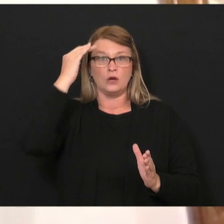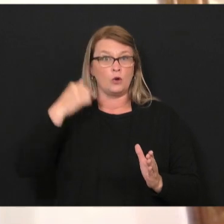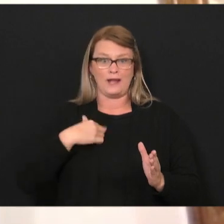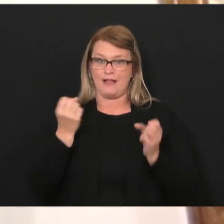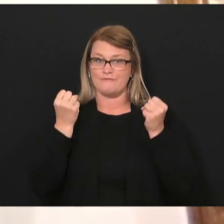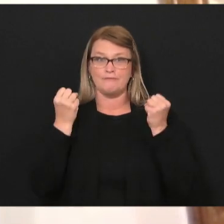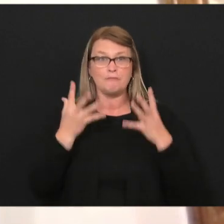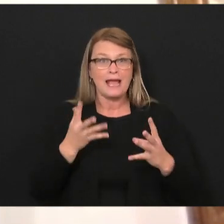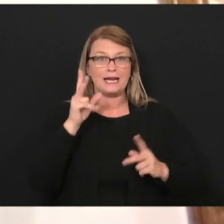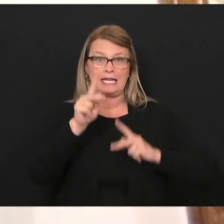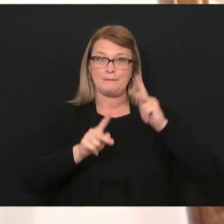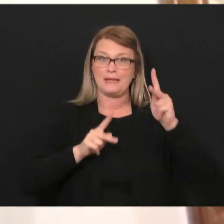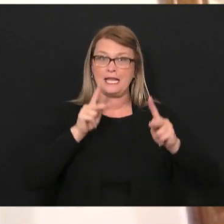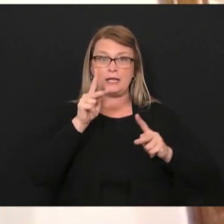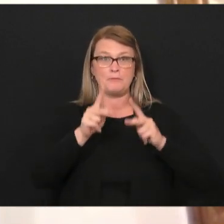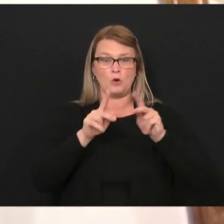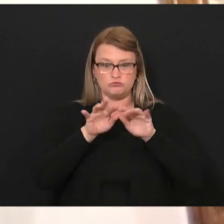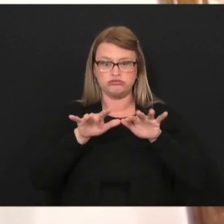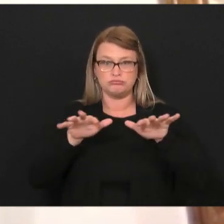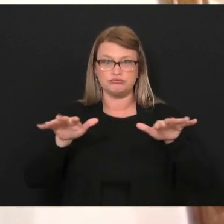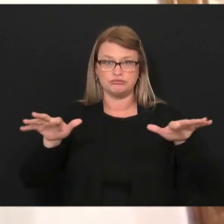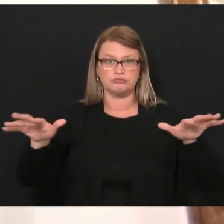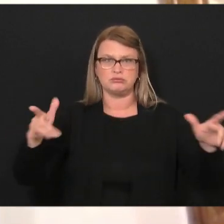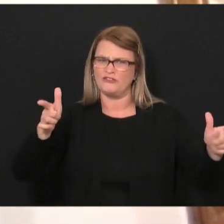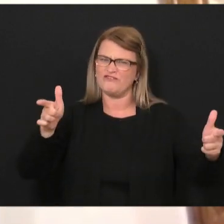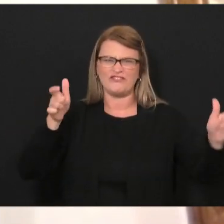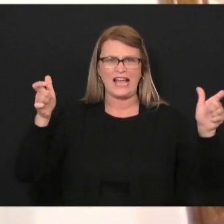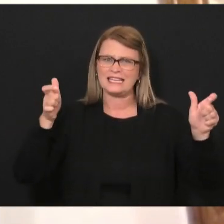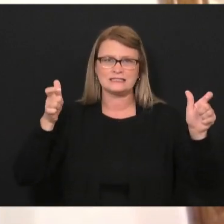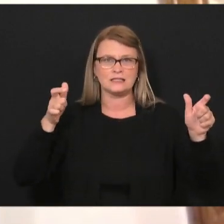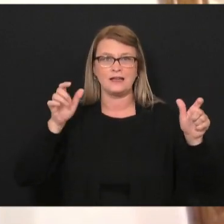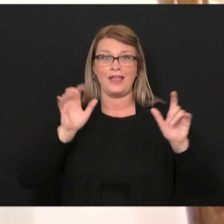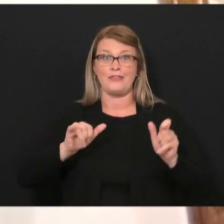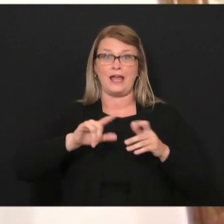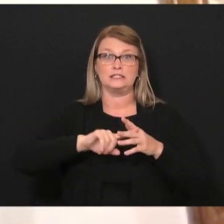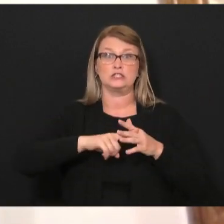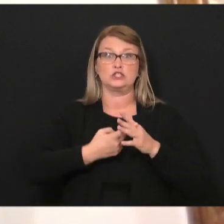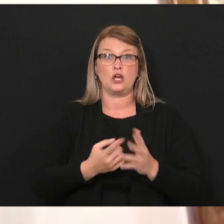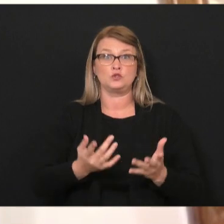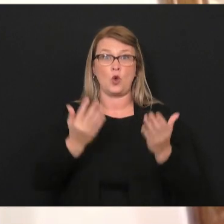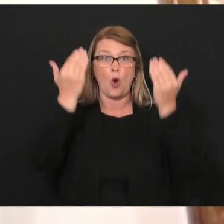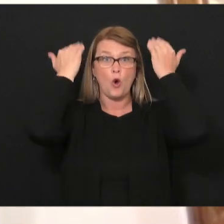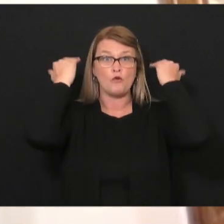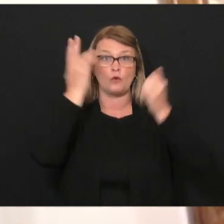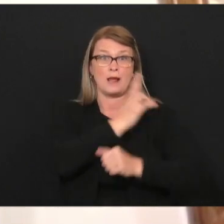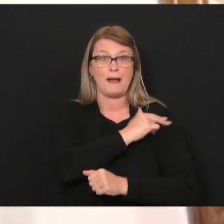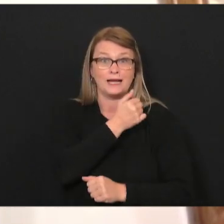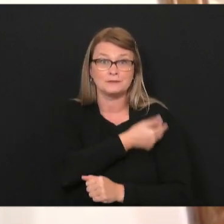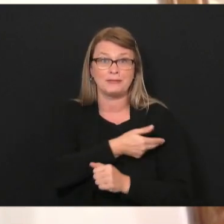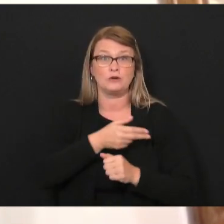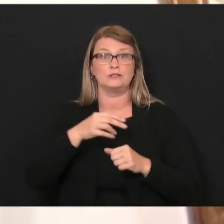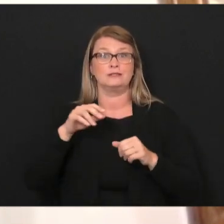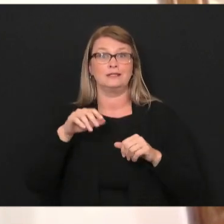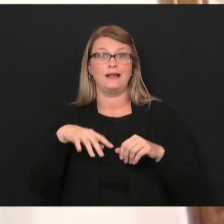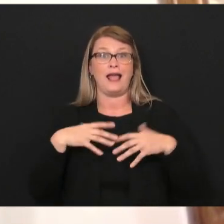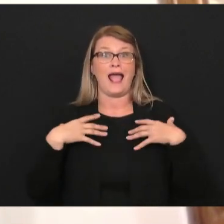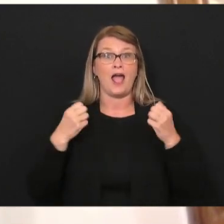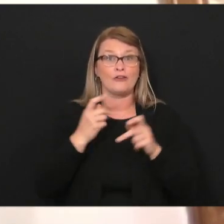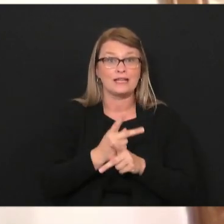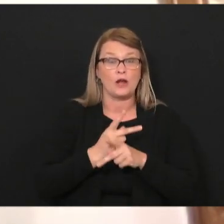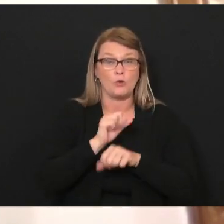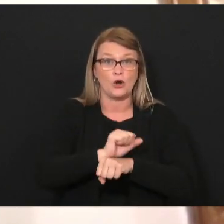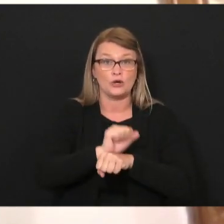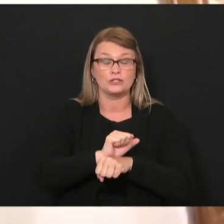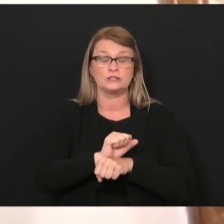many people that spread the virus rapidly, that starts to overwhelm the healthcare system to be able to operate well.